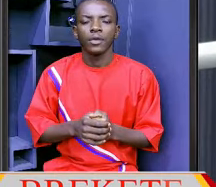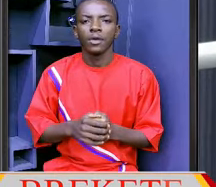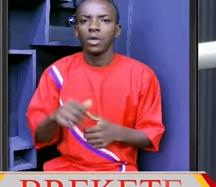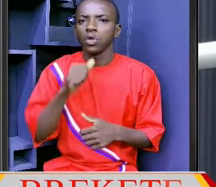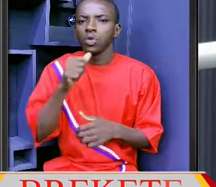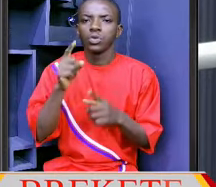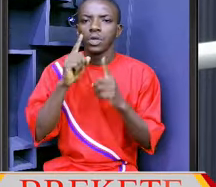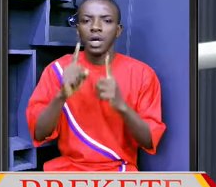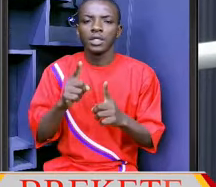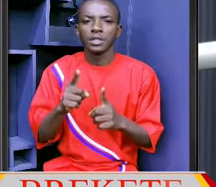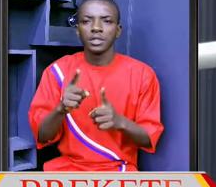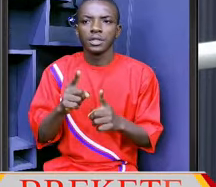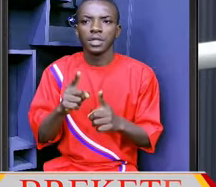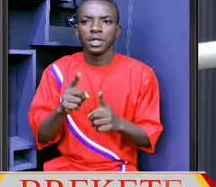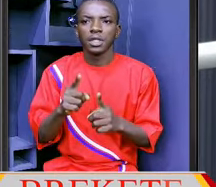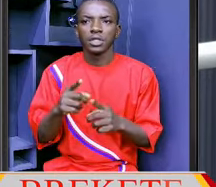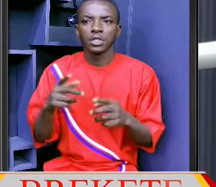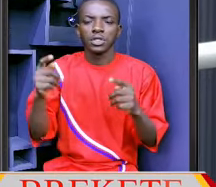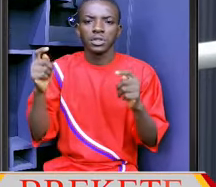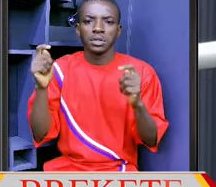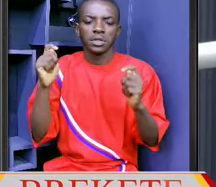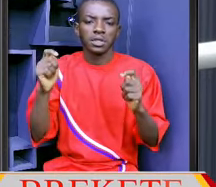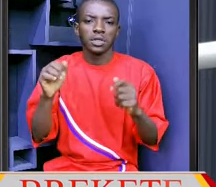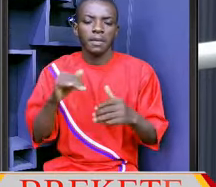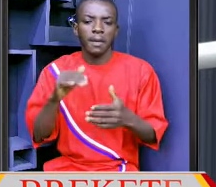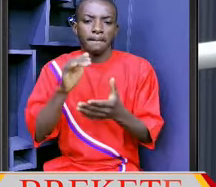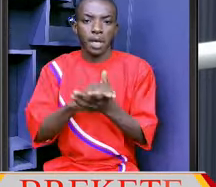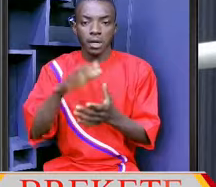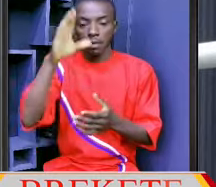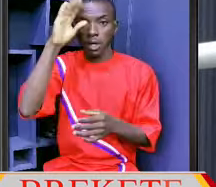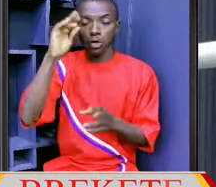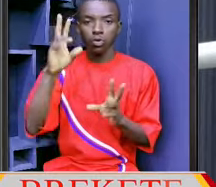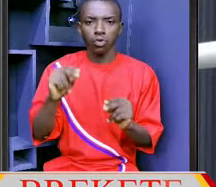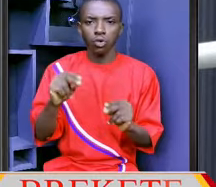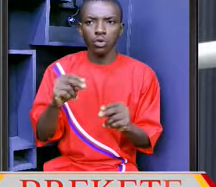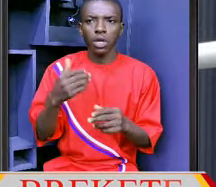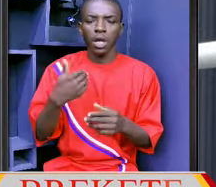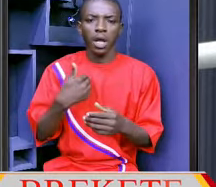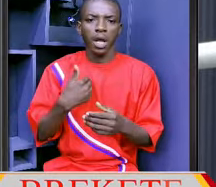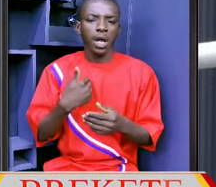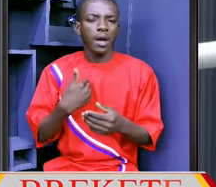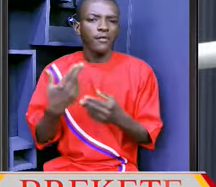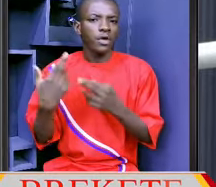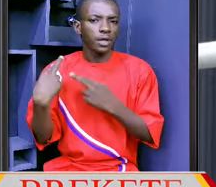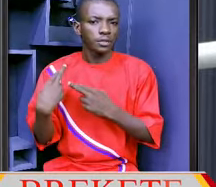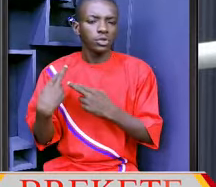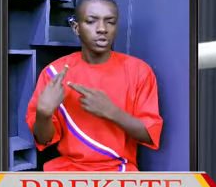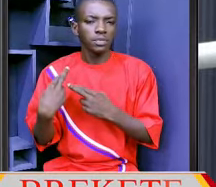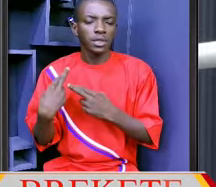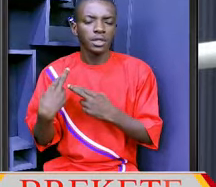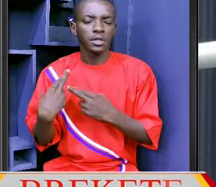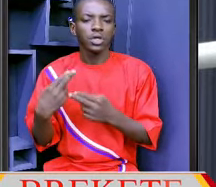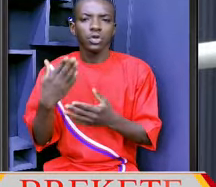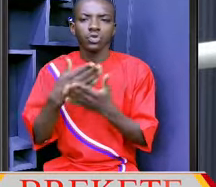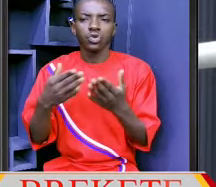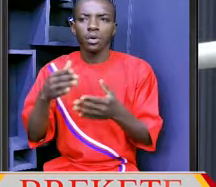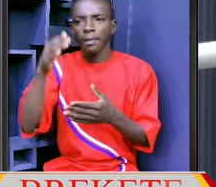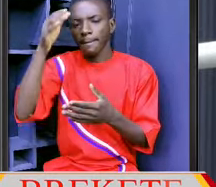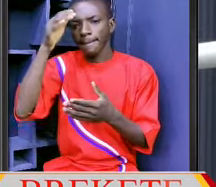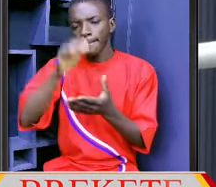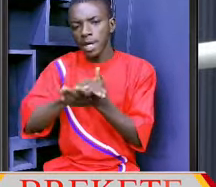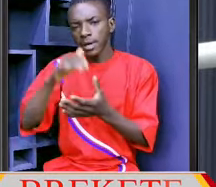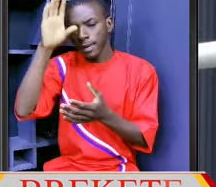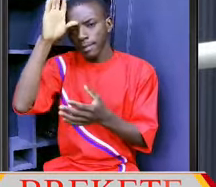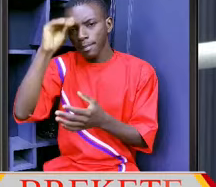Not be to answer the title, I'm a husband, I'm a married man. No, he carry responsibilities. Some married men